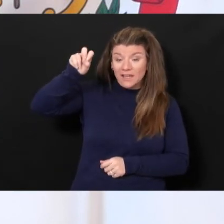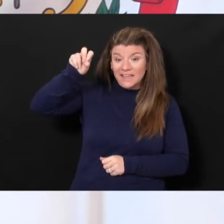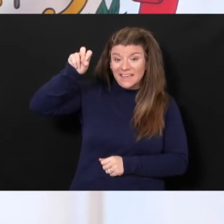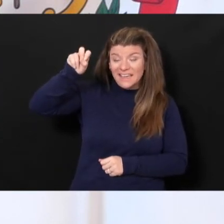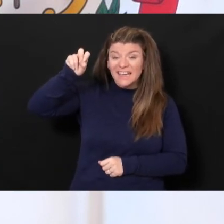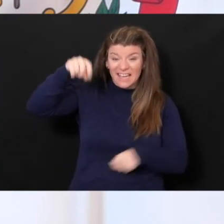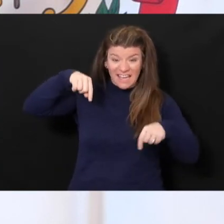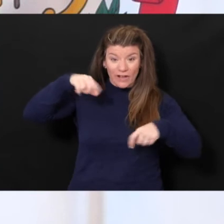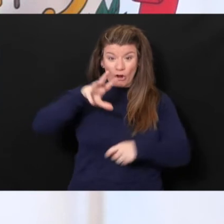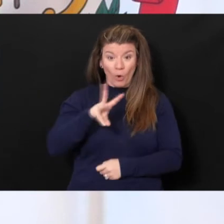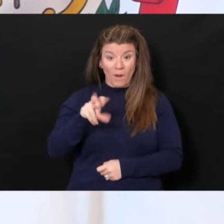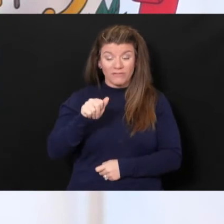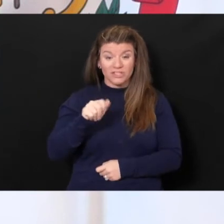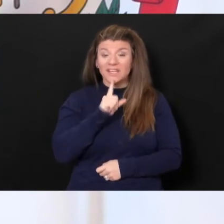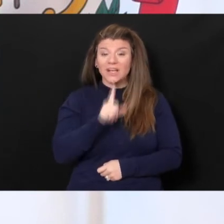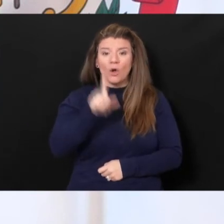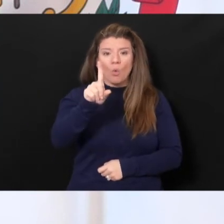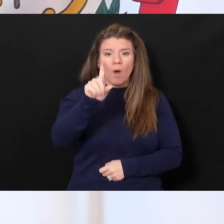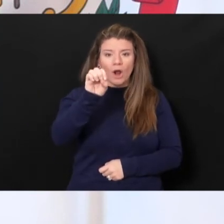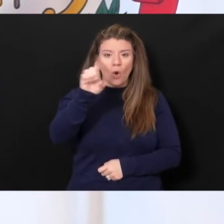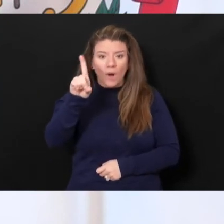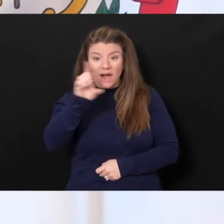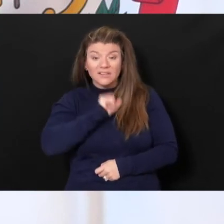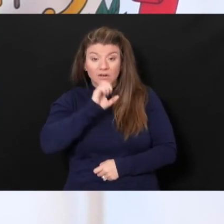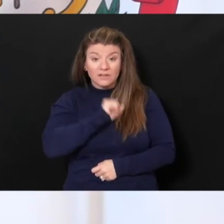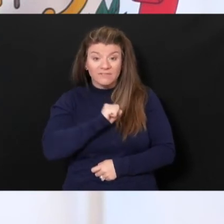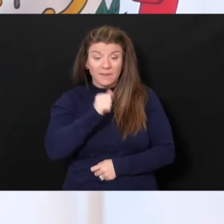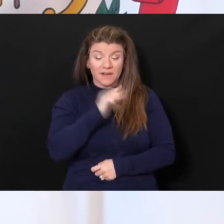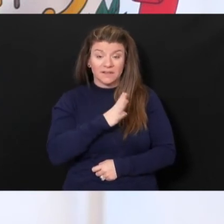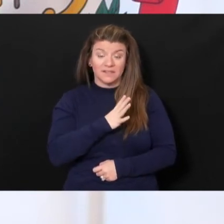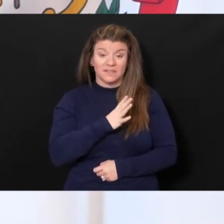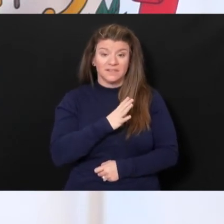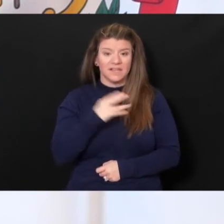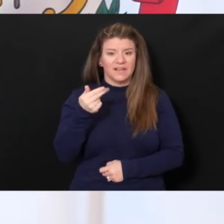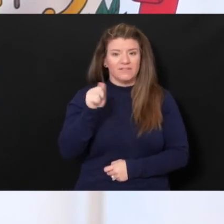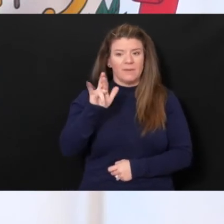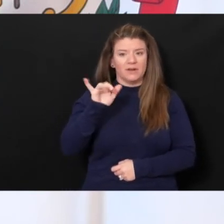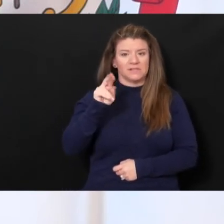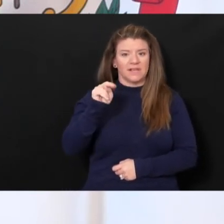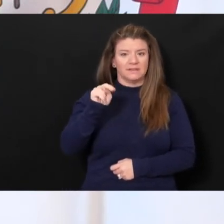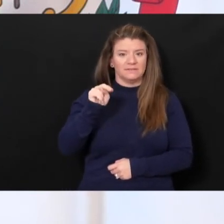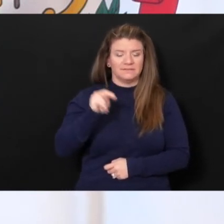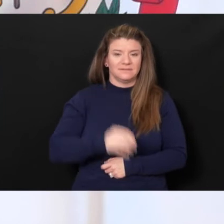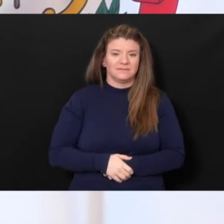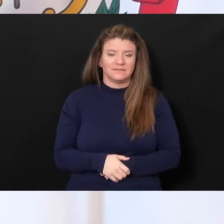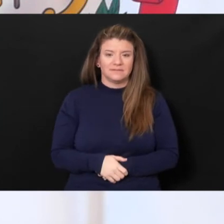West Virginia is a 101-year-old female from Harrison County.